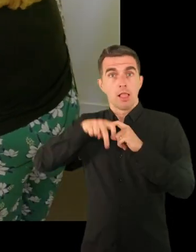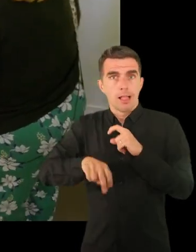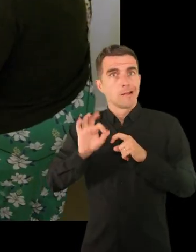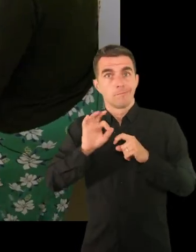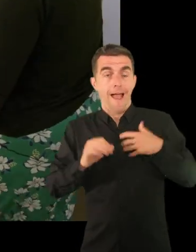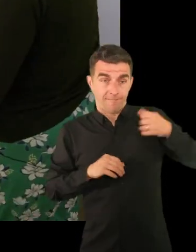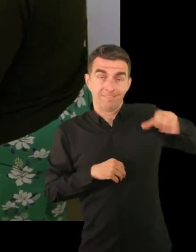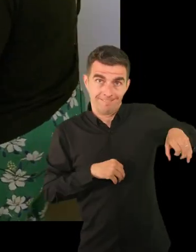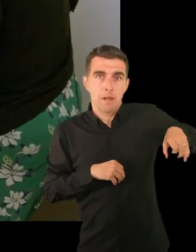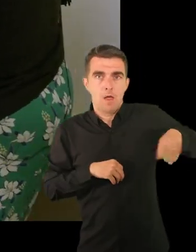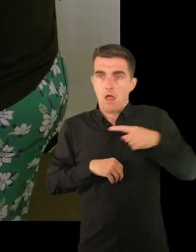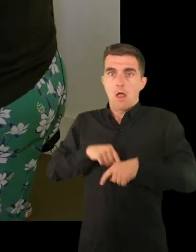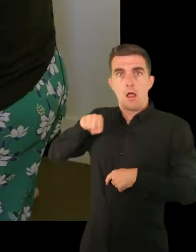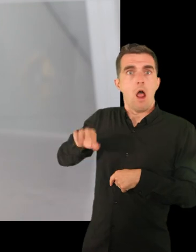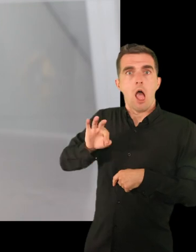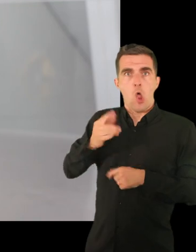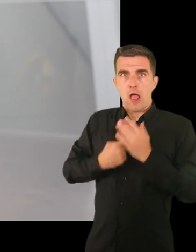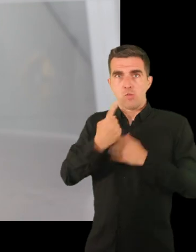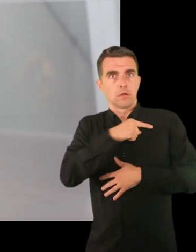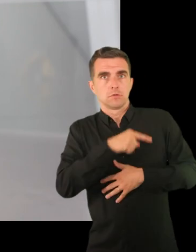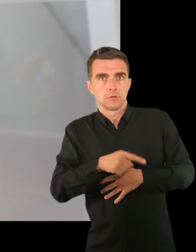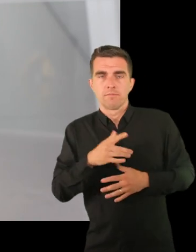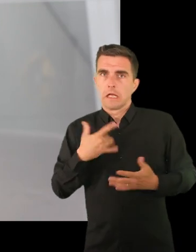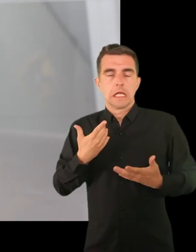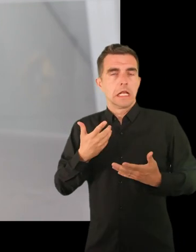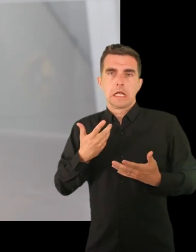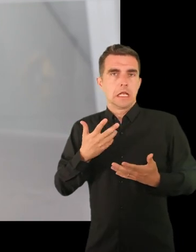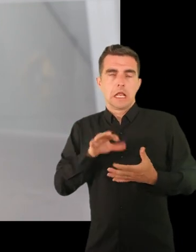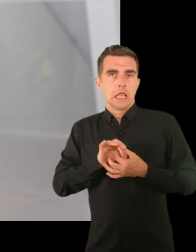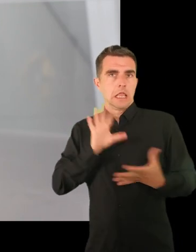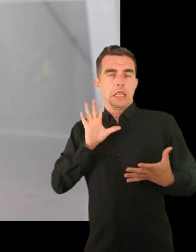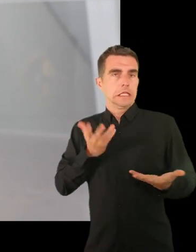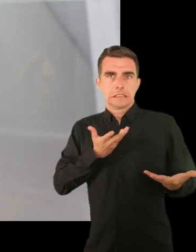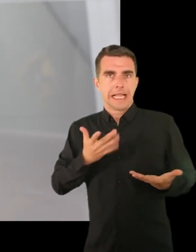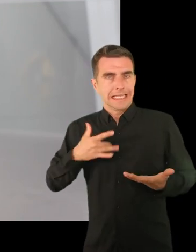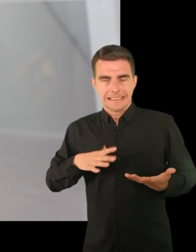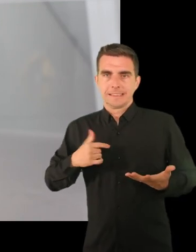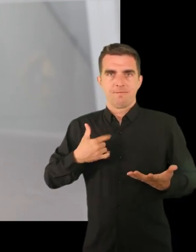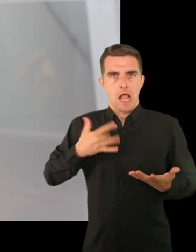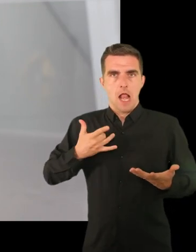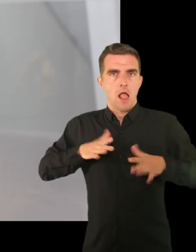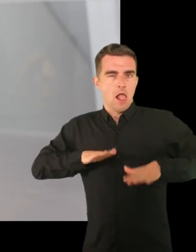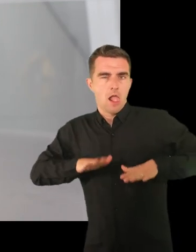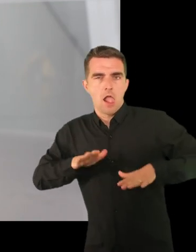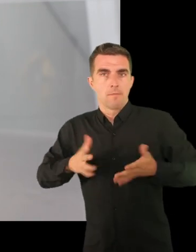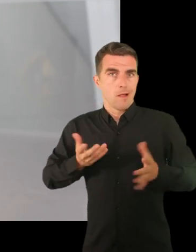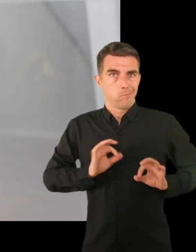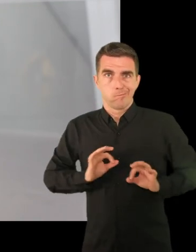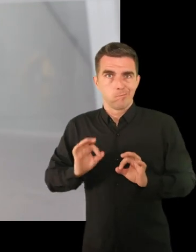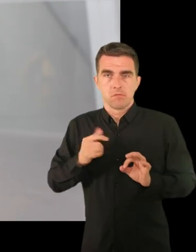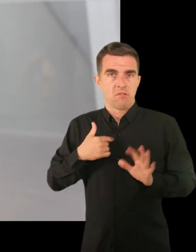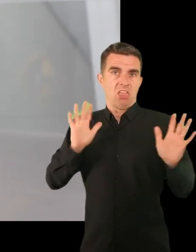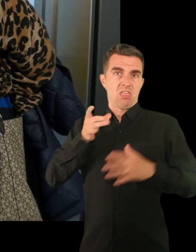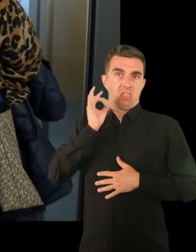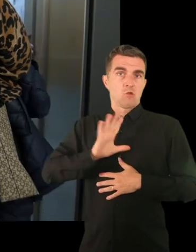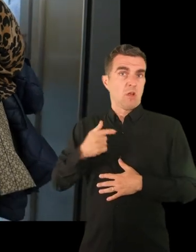there were not handrails on both sides, but the complete absence of any tactile indication on those stairs made me not want to